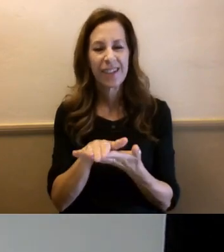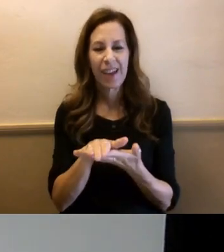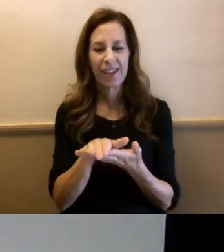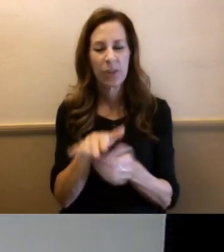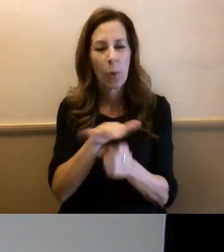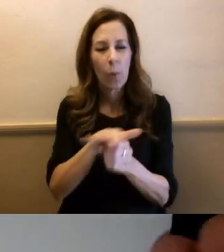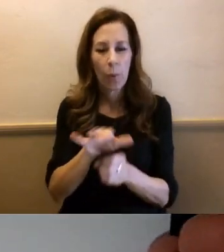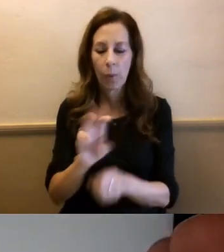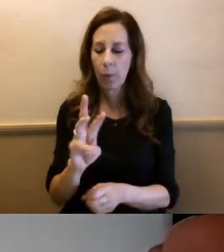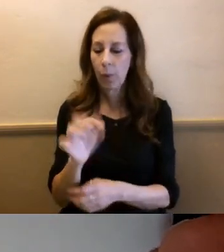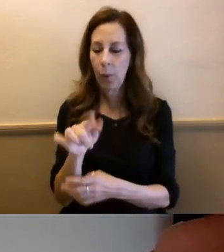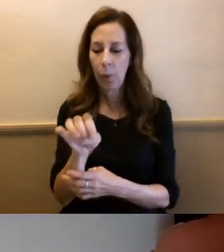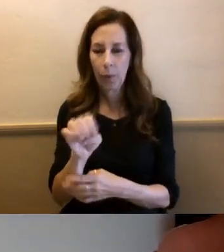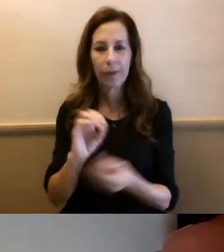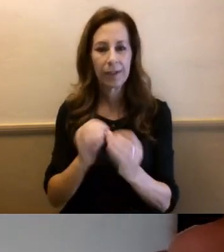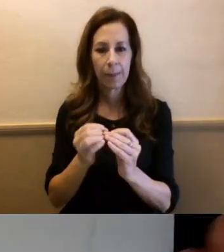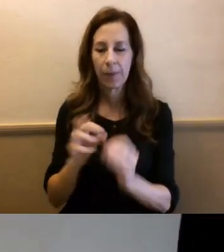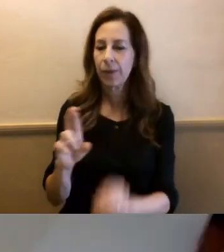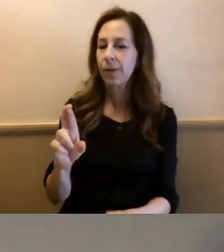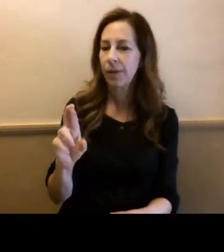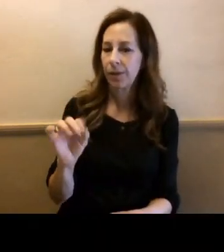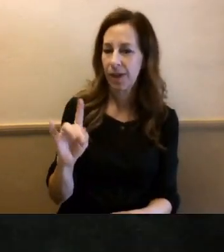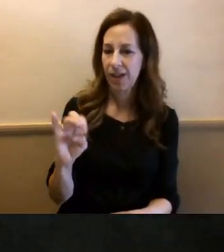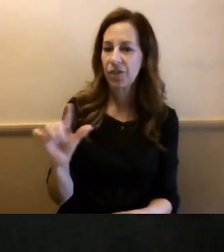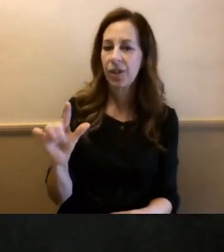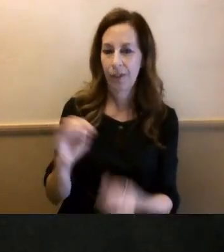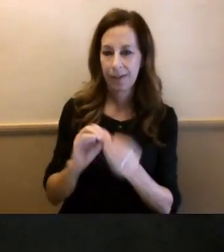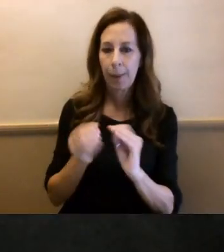nice whole number, a rational number as an answer.